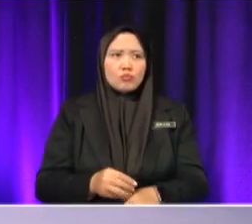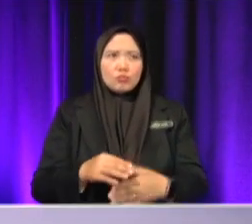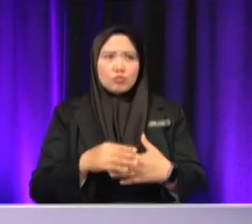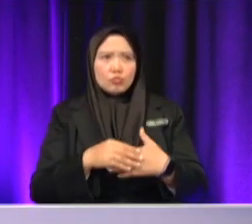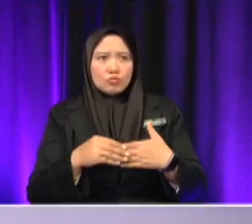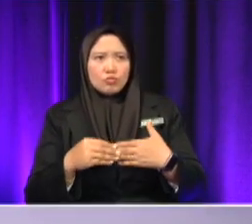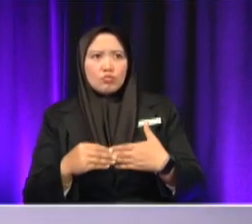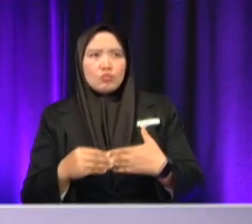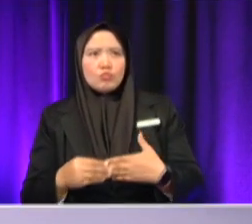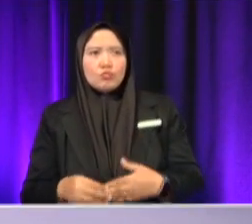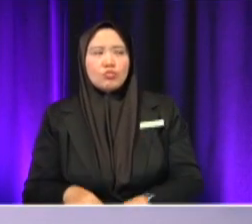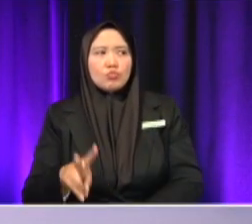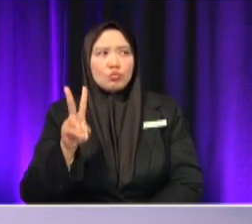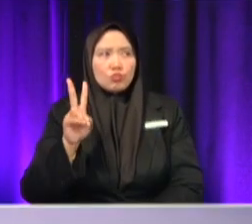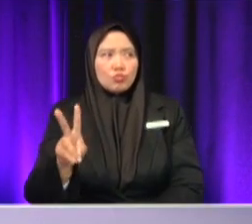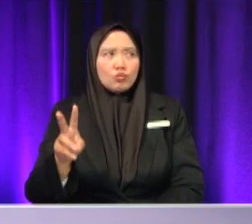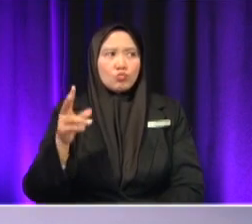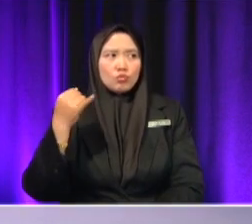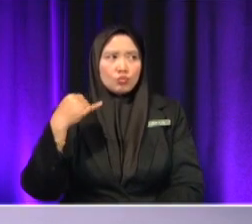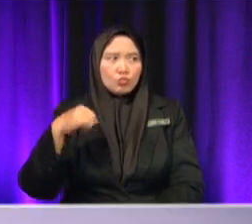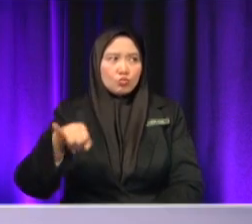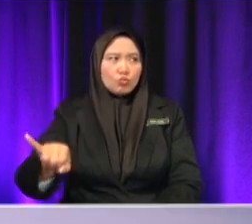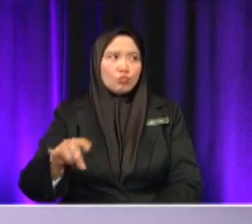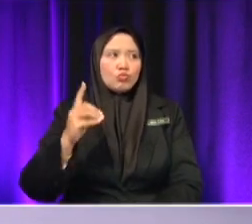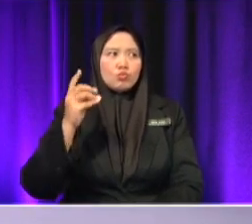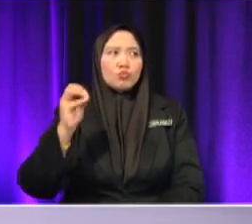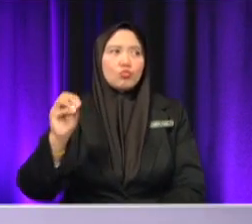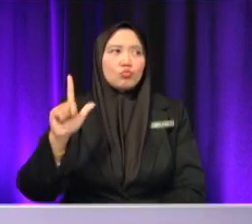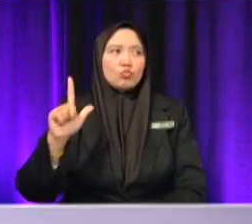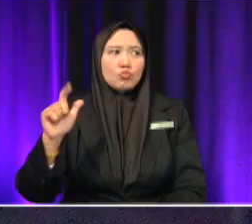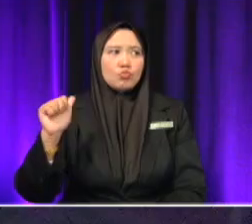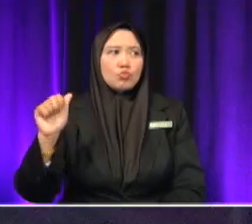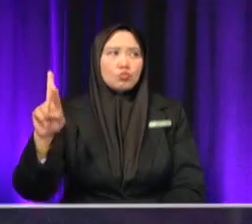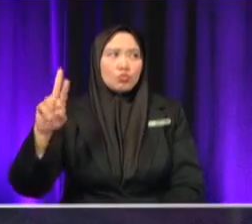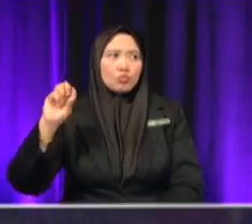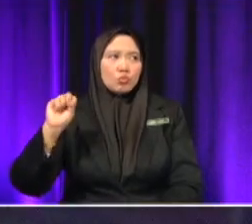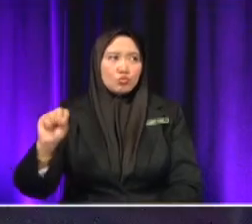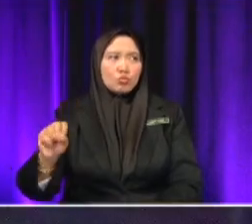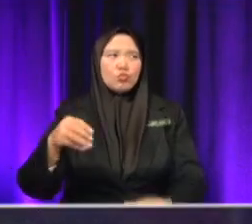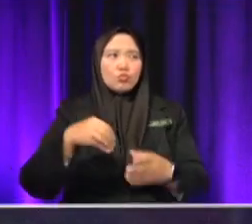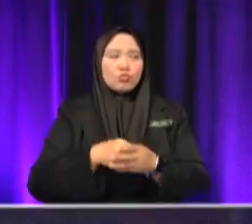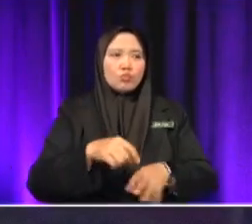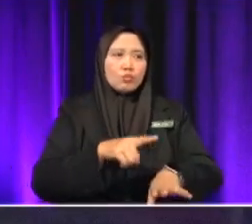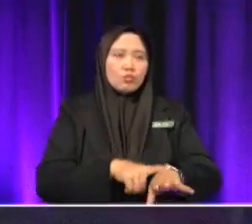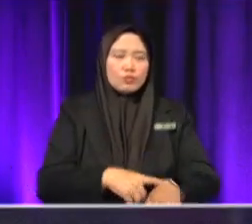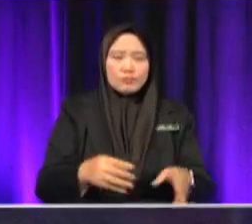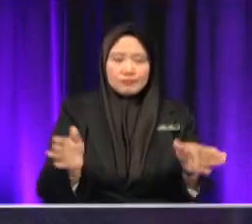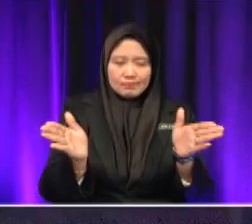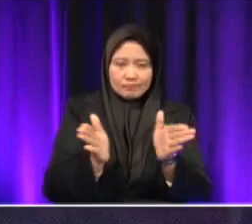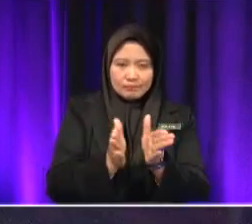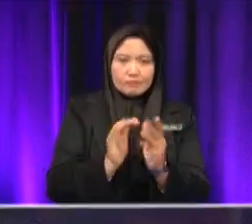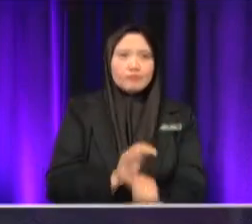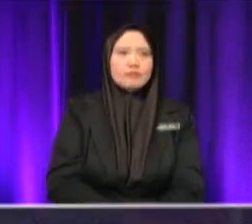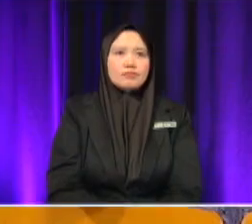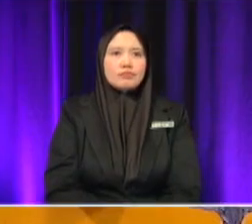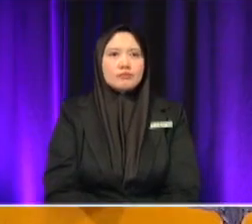in how long? Yeah, such a short time. Yeah, all right. So it's very impressive. Okay, so for the next one,